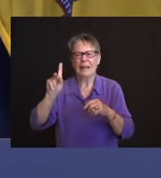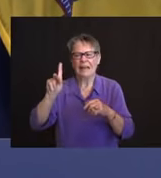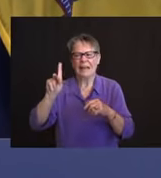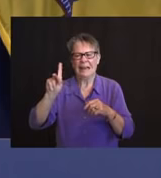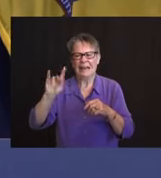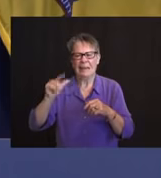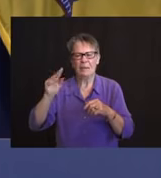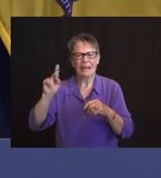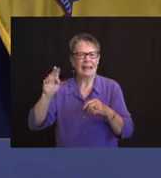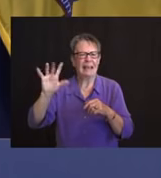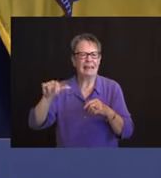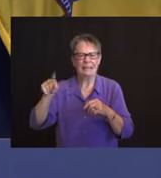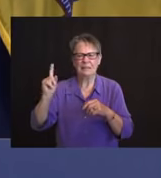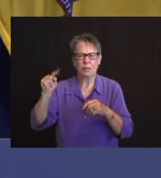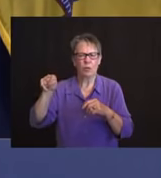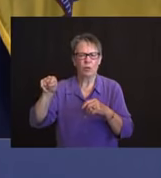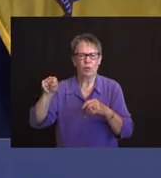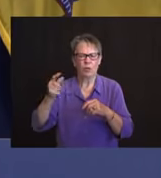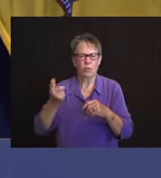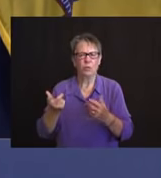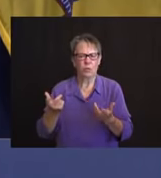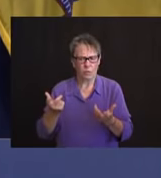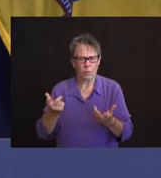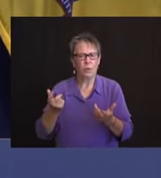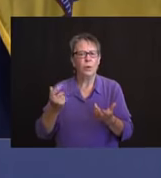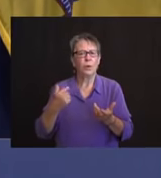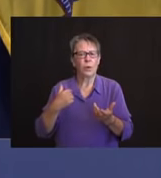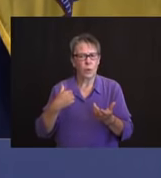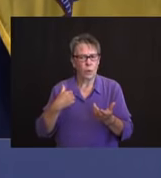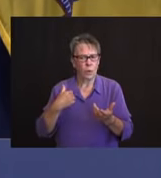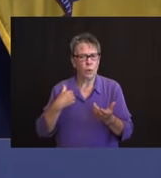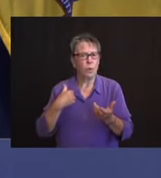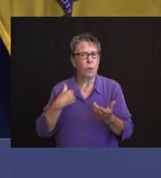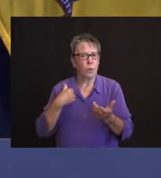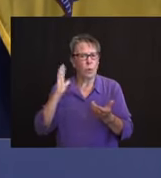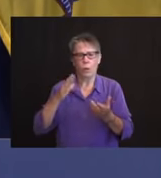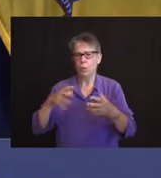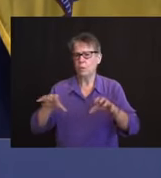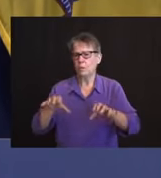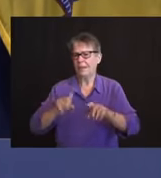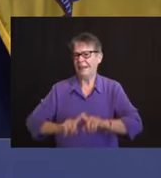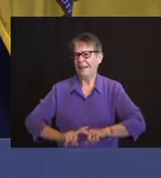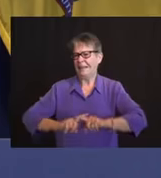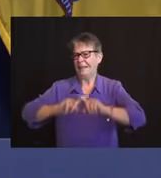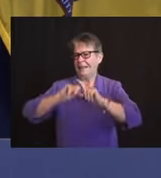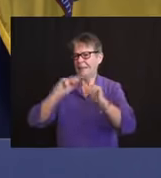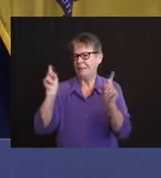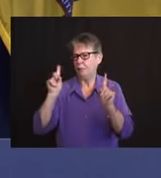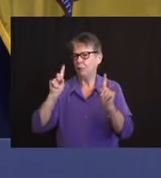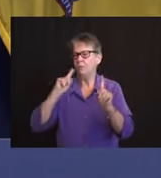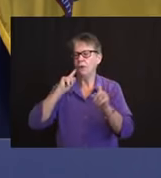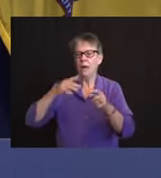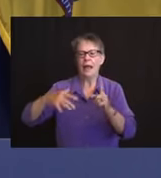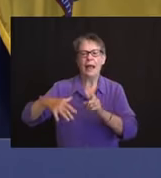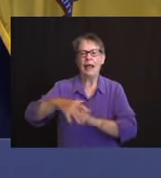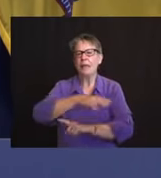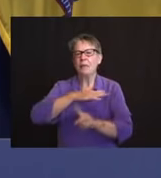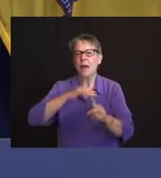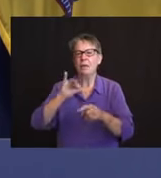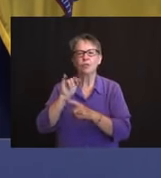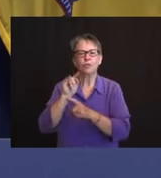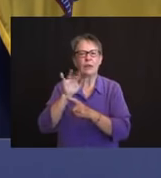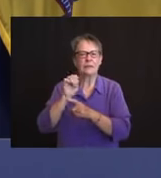we're going to take a step that no other state in America has taken in terms of environmental justice and make sure that both the benefits and the